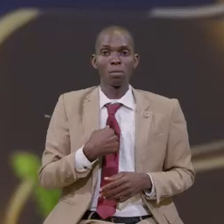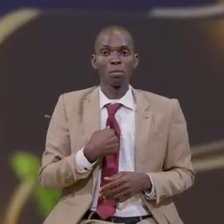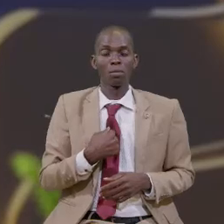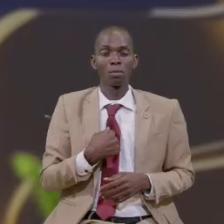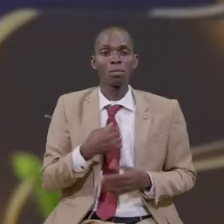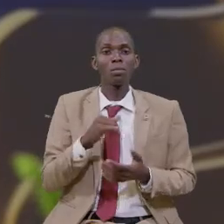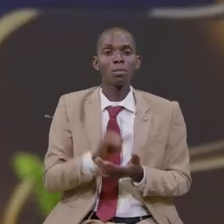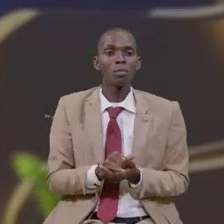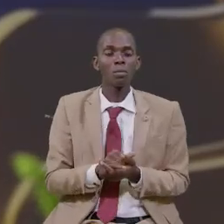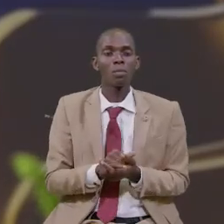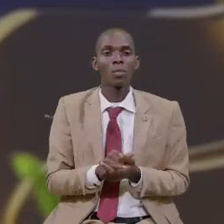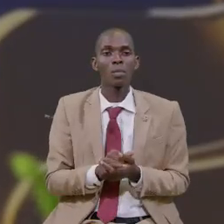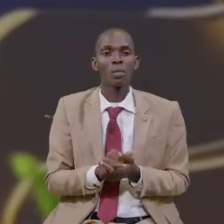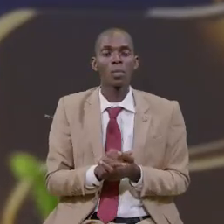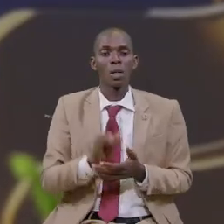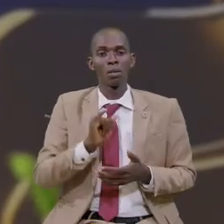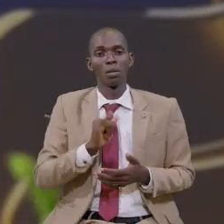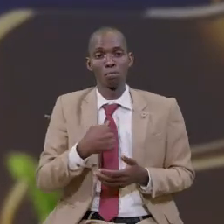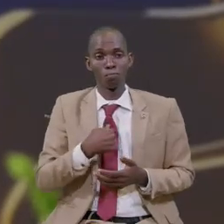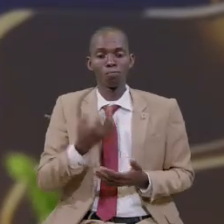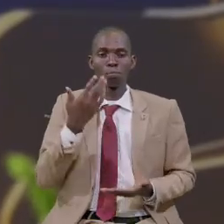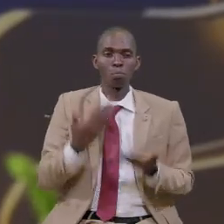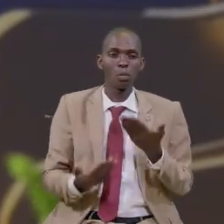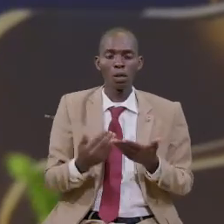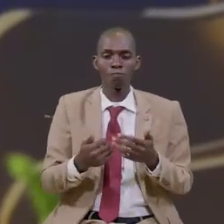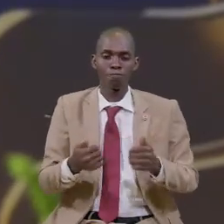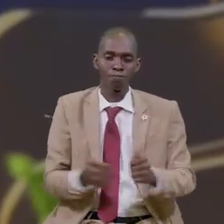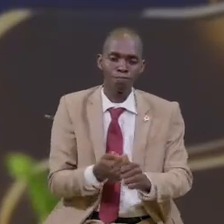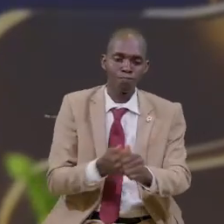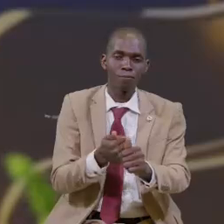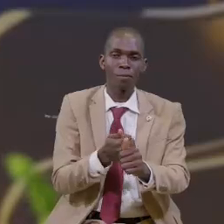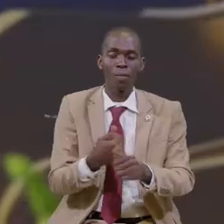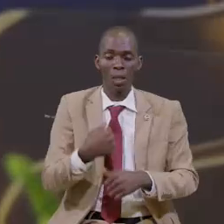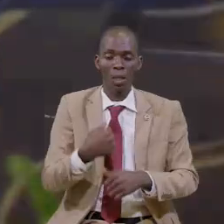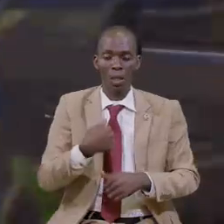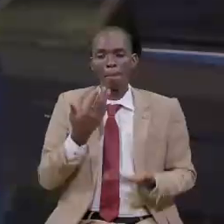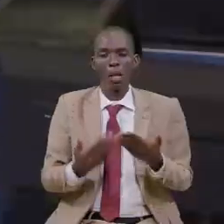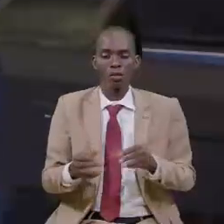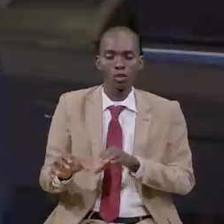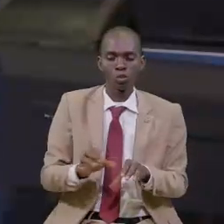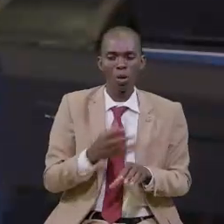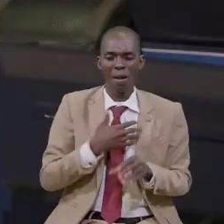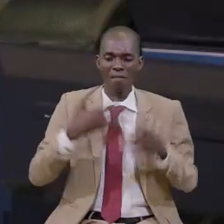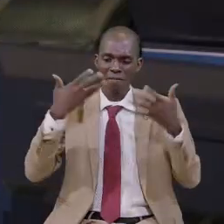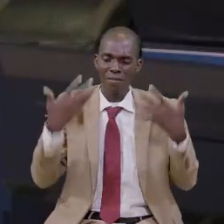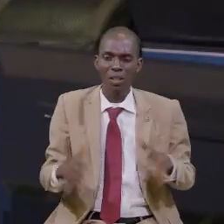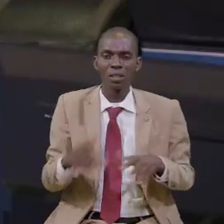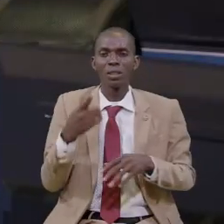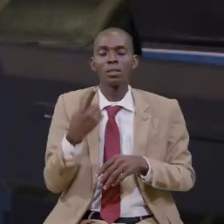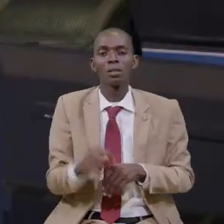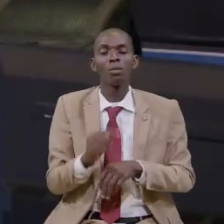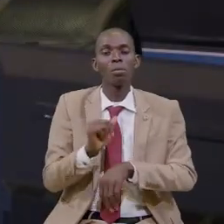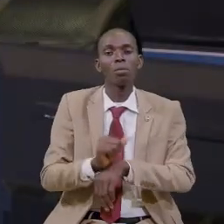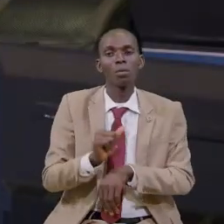I might pursue. I might do and finish the course with